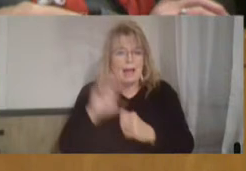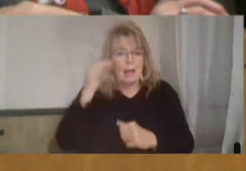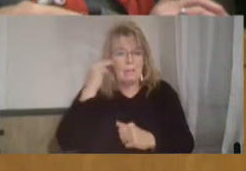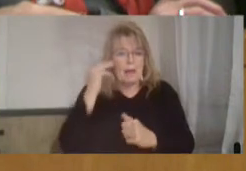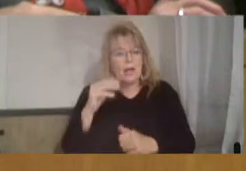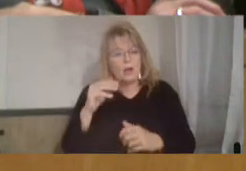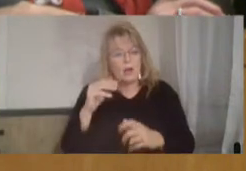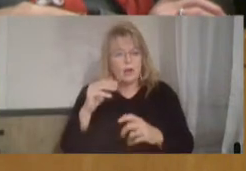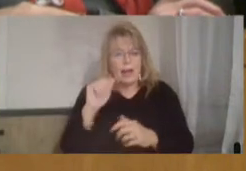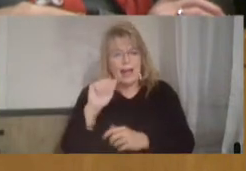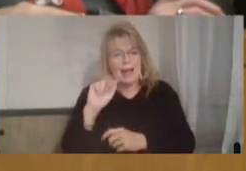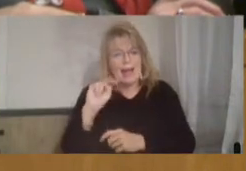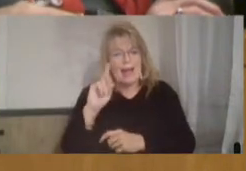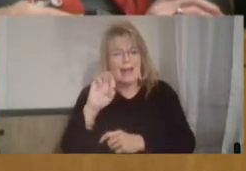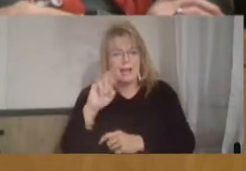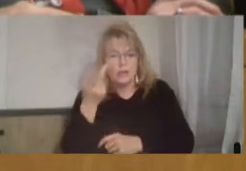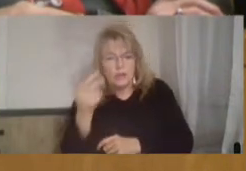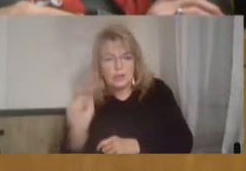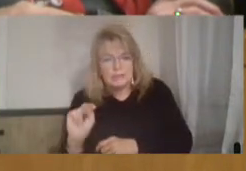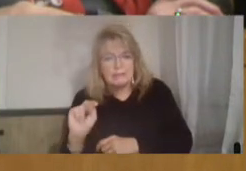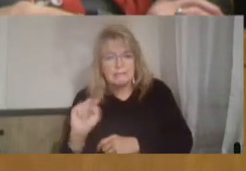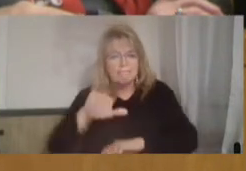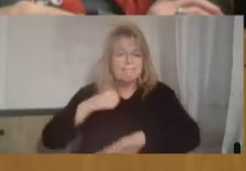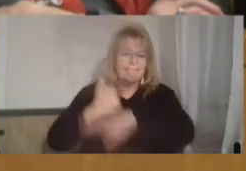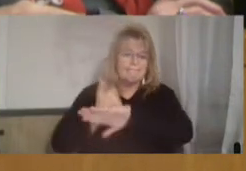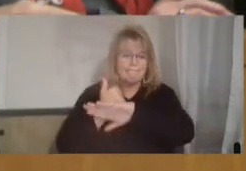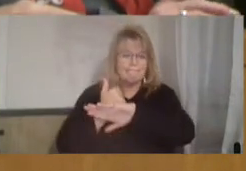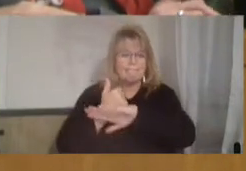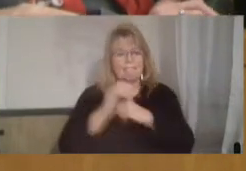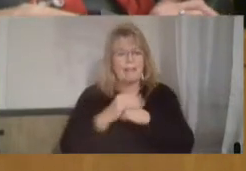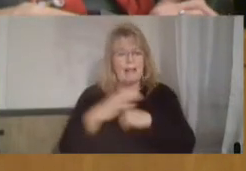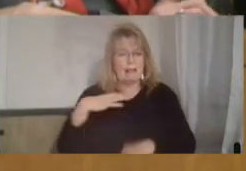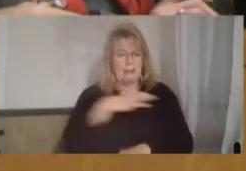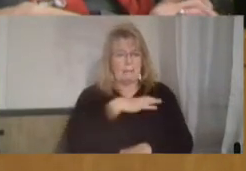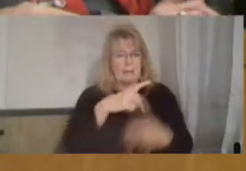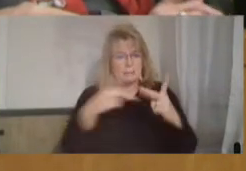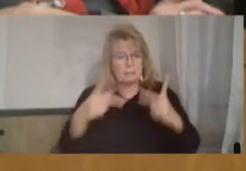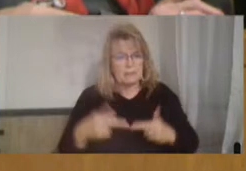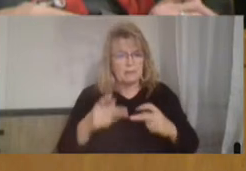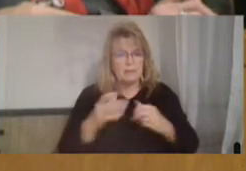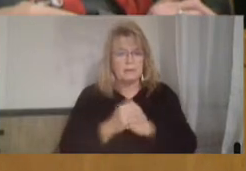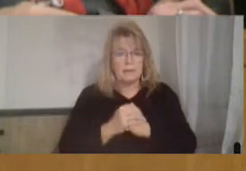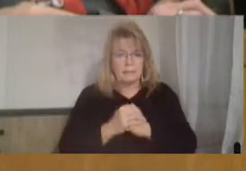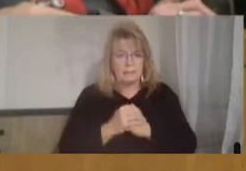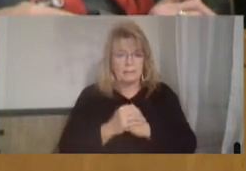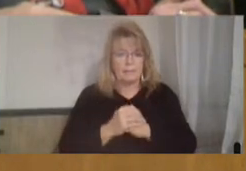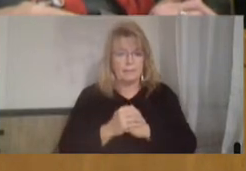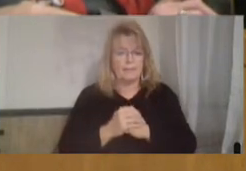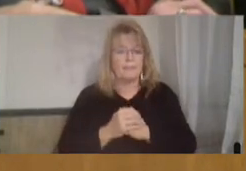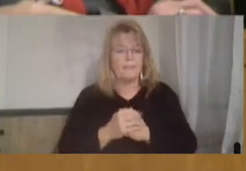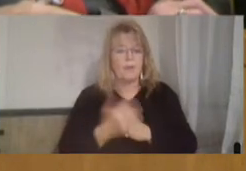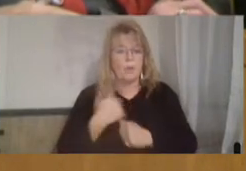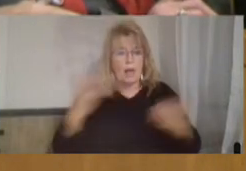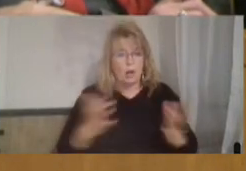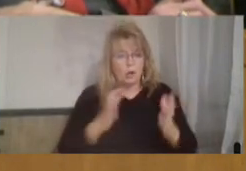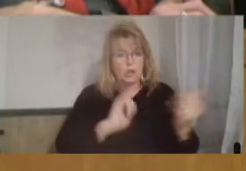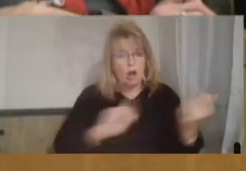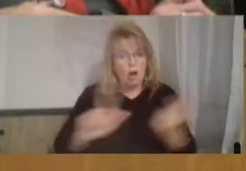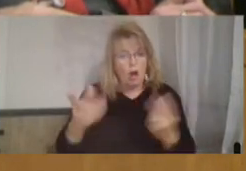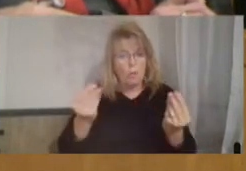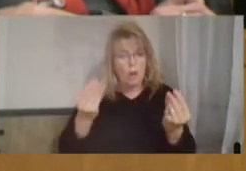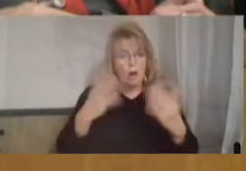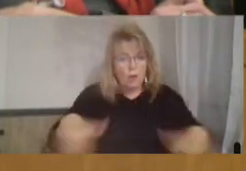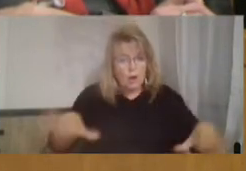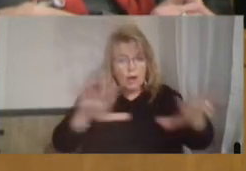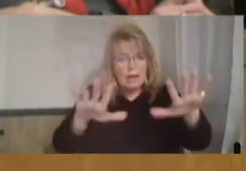Anderson laying out the Land Use Committee's position. It is as follows. We encourage all property owners along